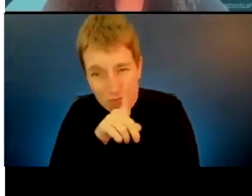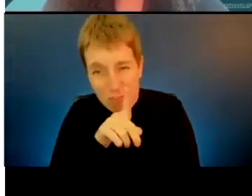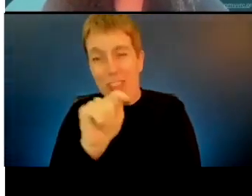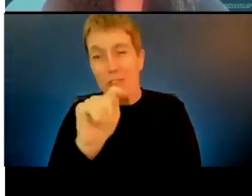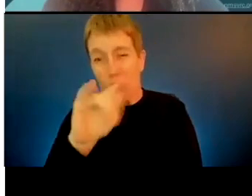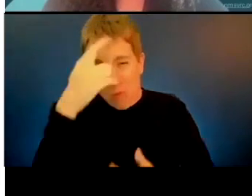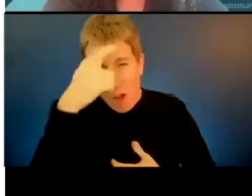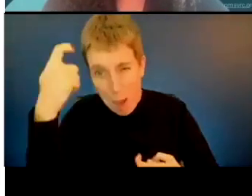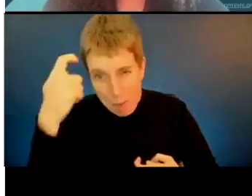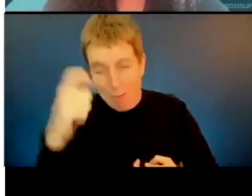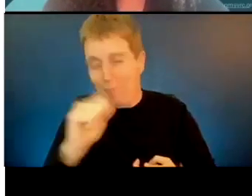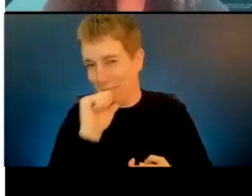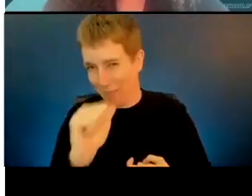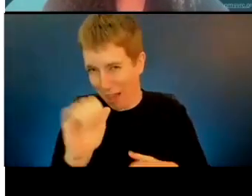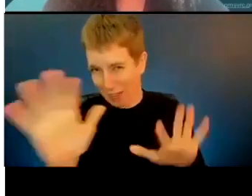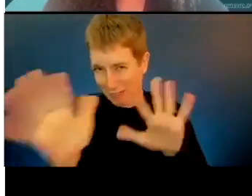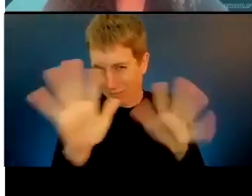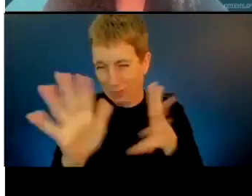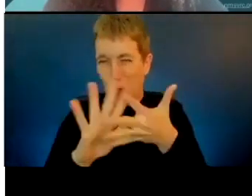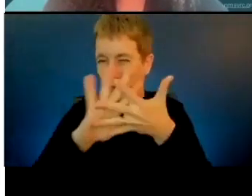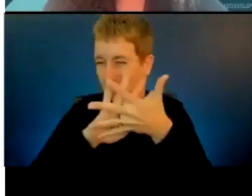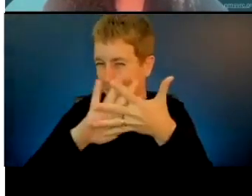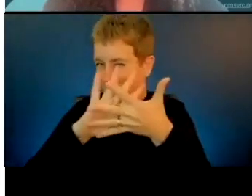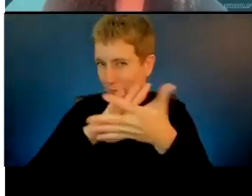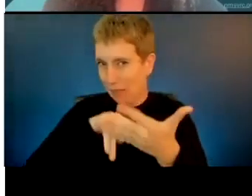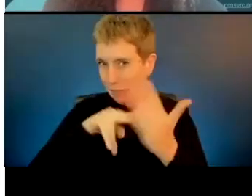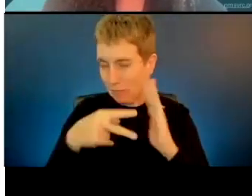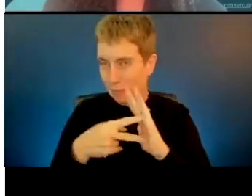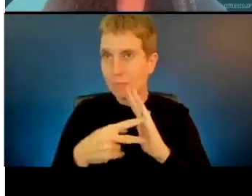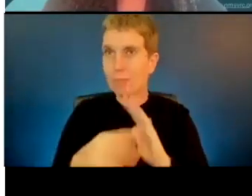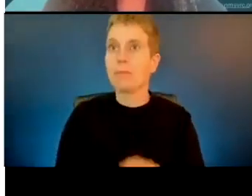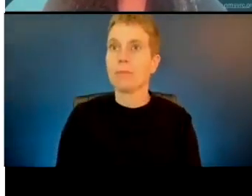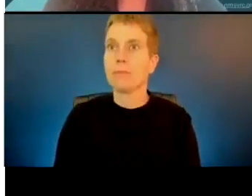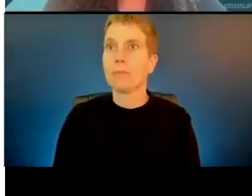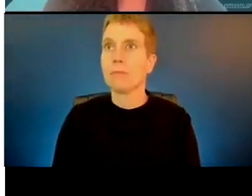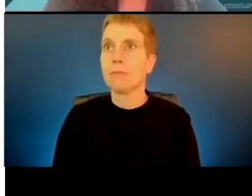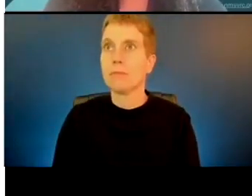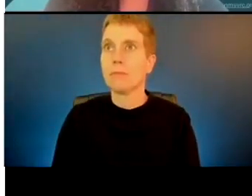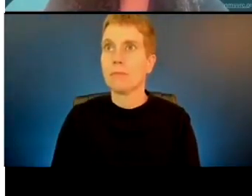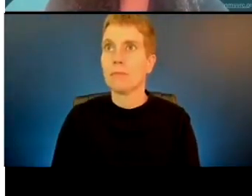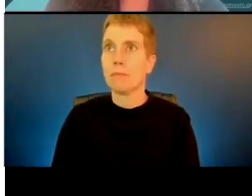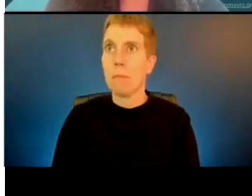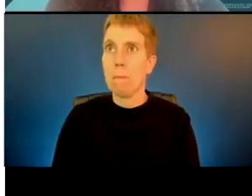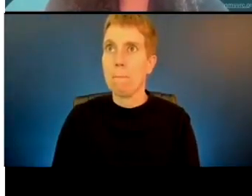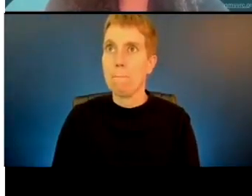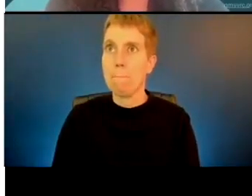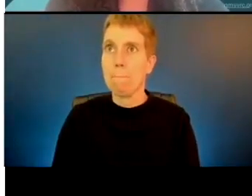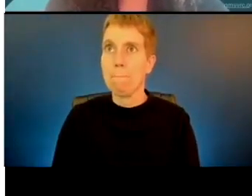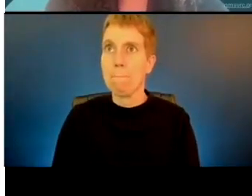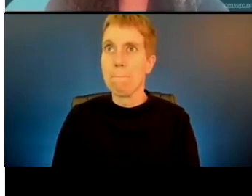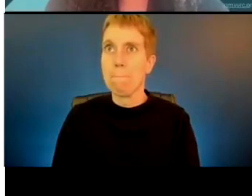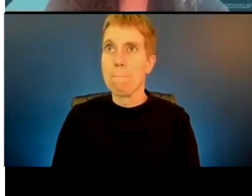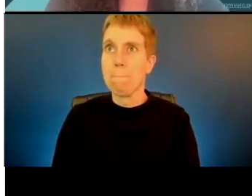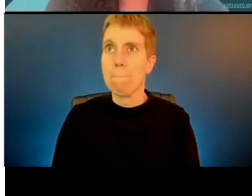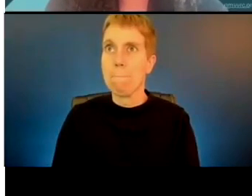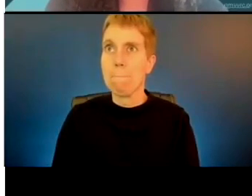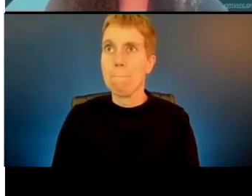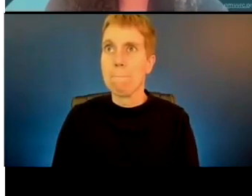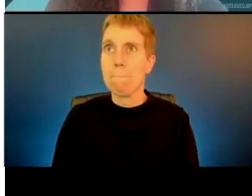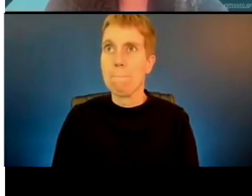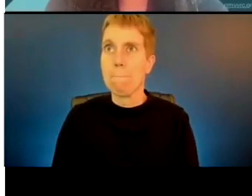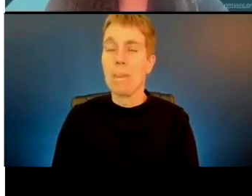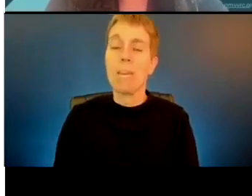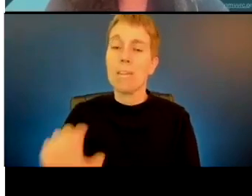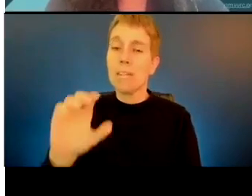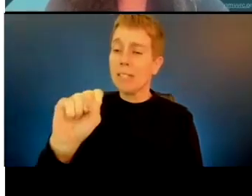So SAMHSA's definition of trauma, and SAMHSA is the Substance Abuse and Mental Health Services